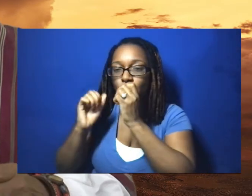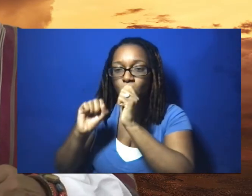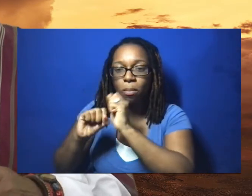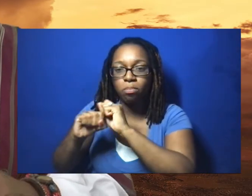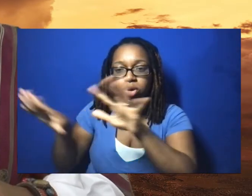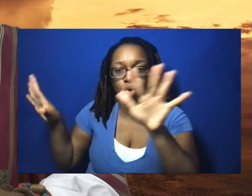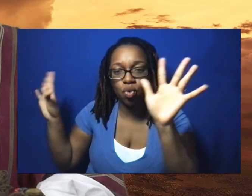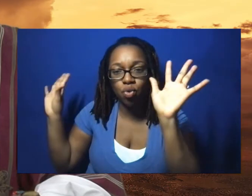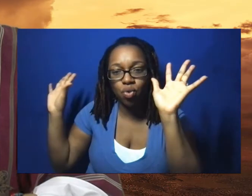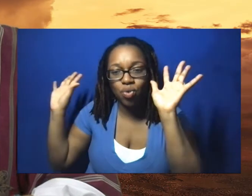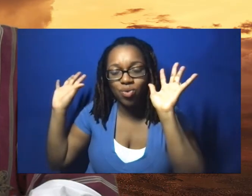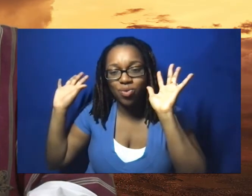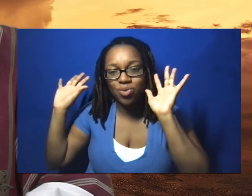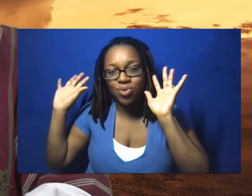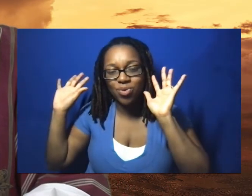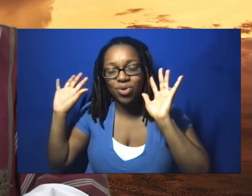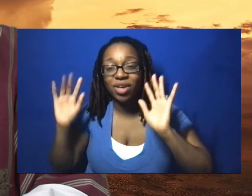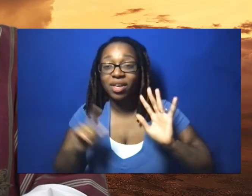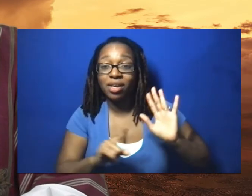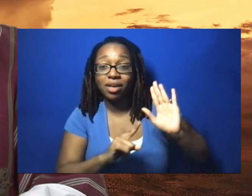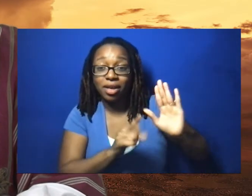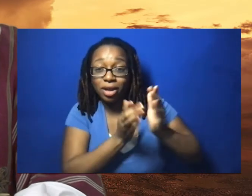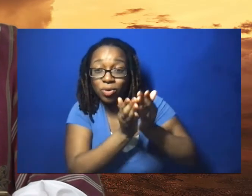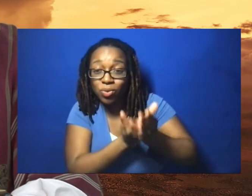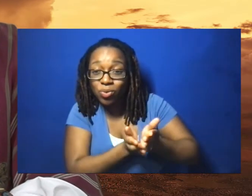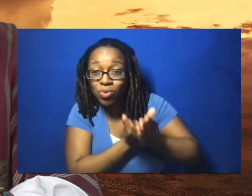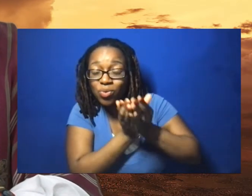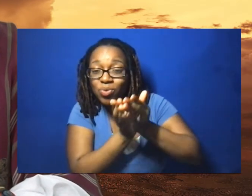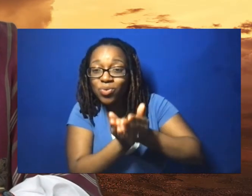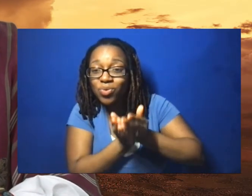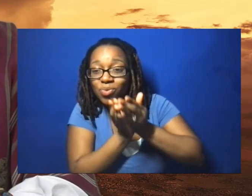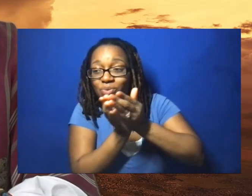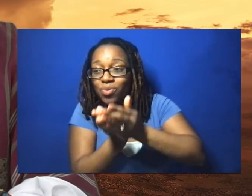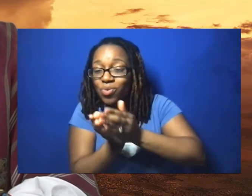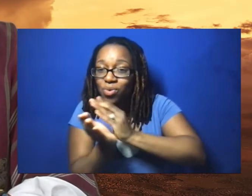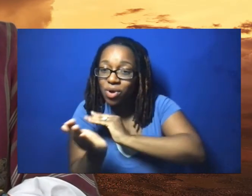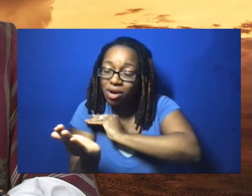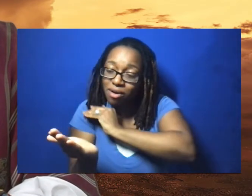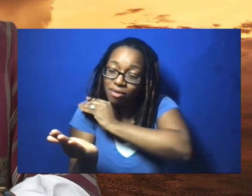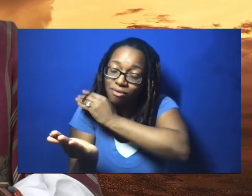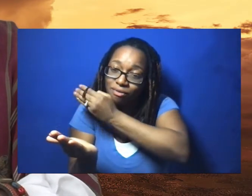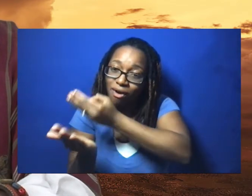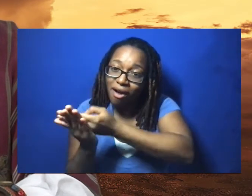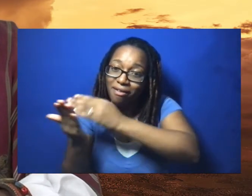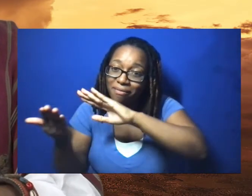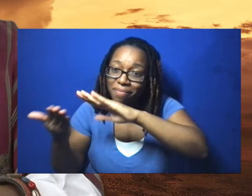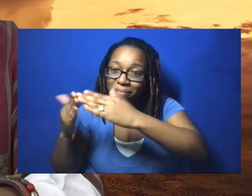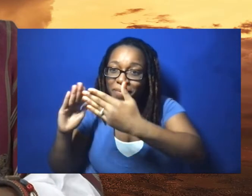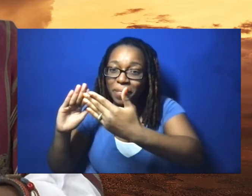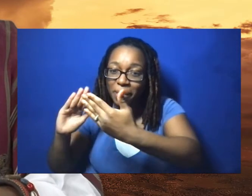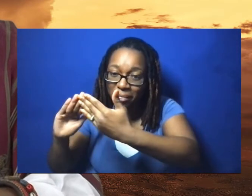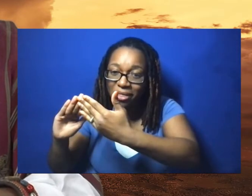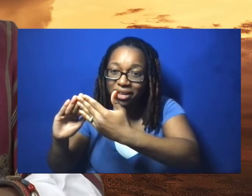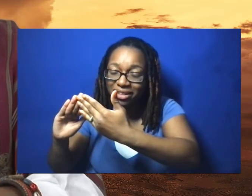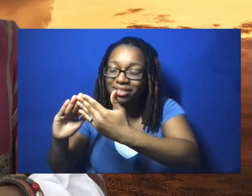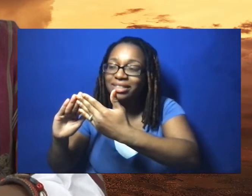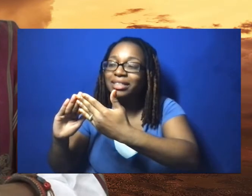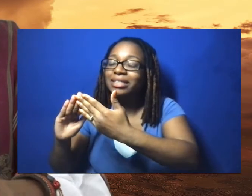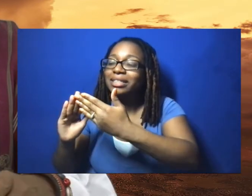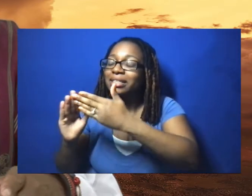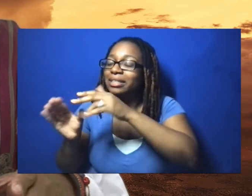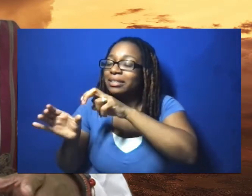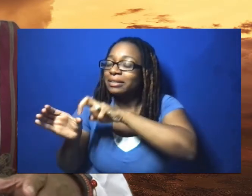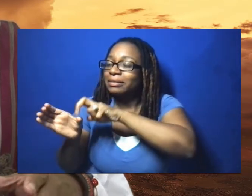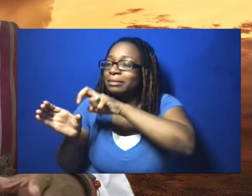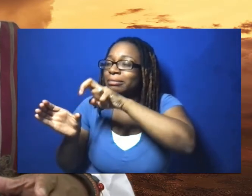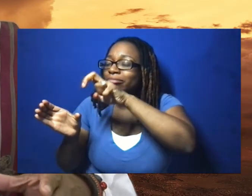And as his canoe made its way to the shore, he stepped out into